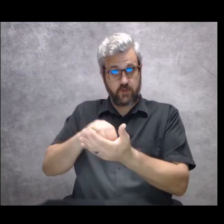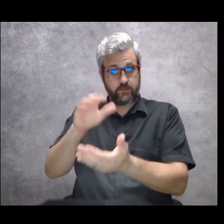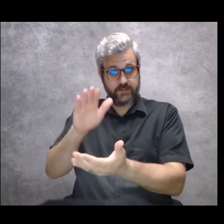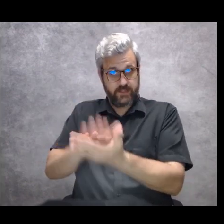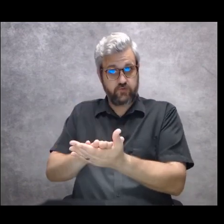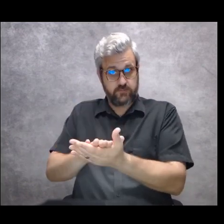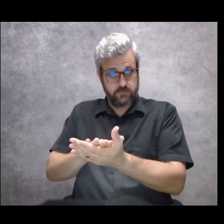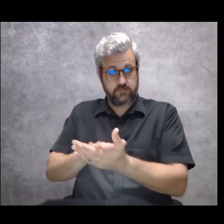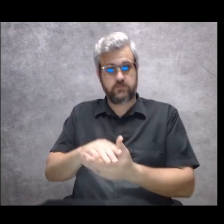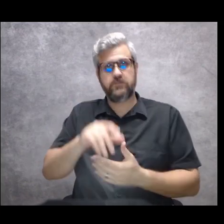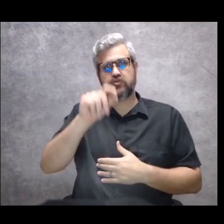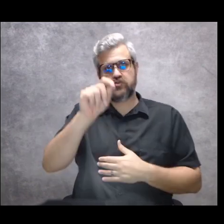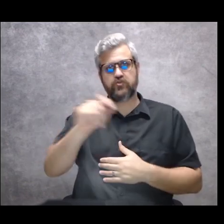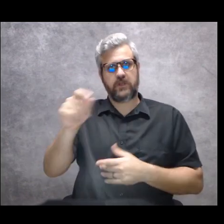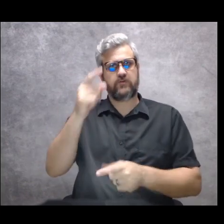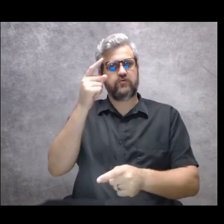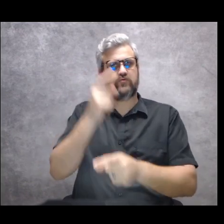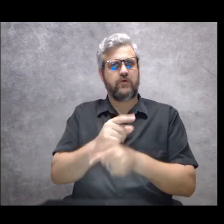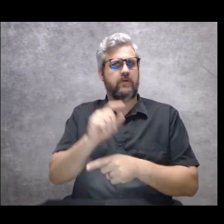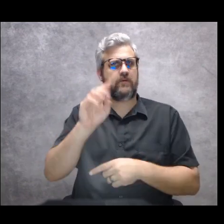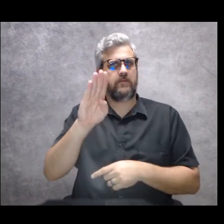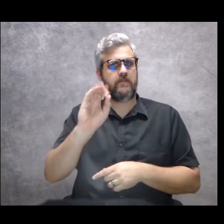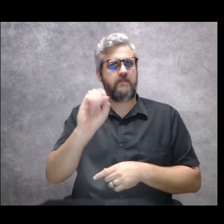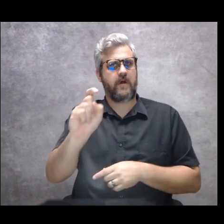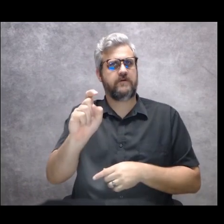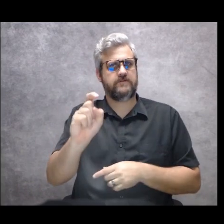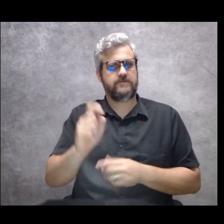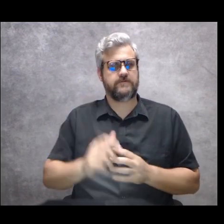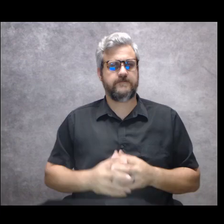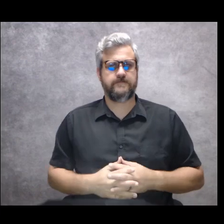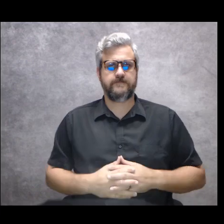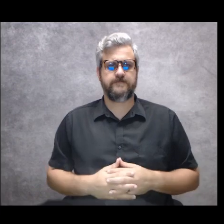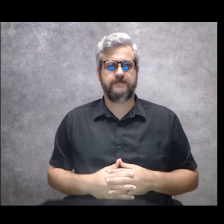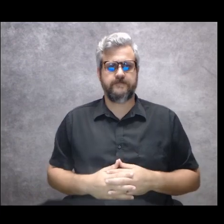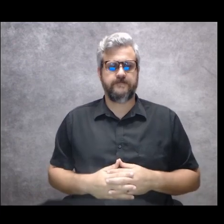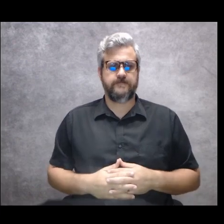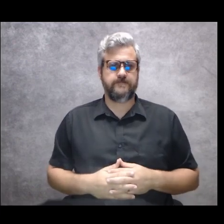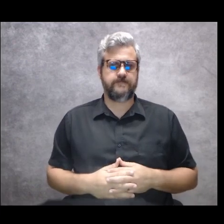documentation, check the correct box.